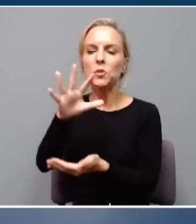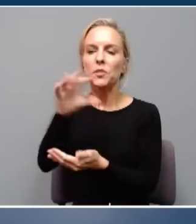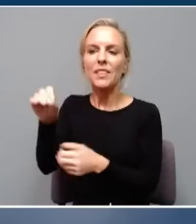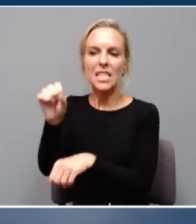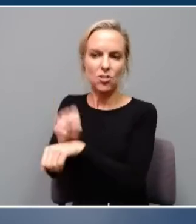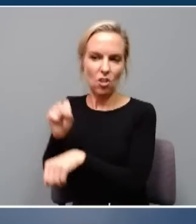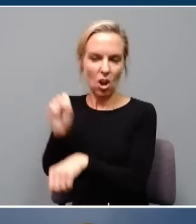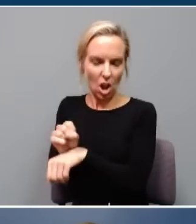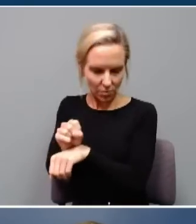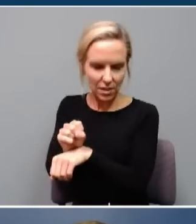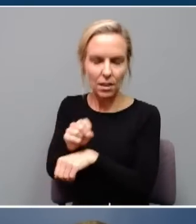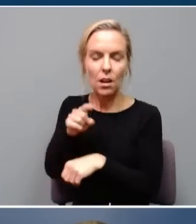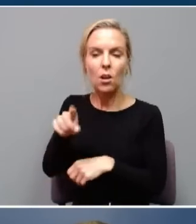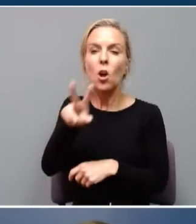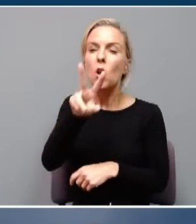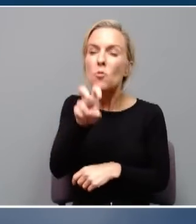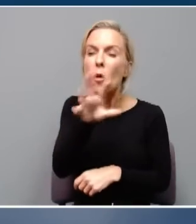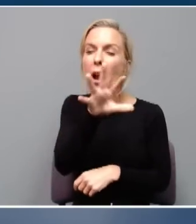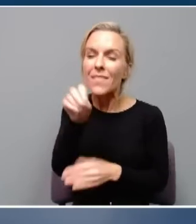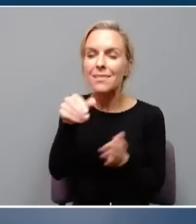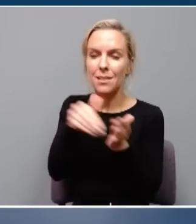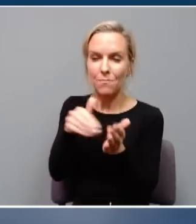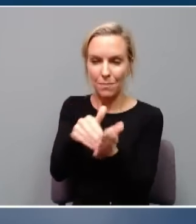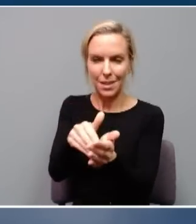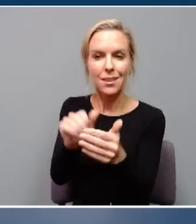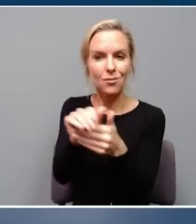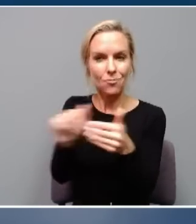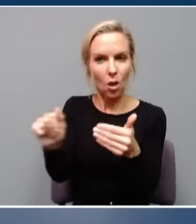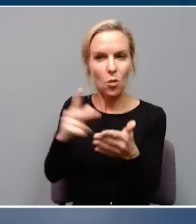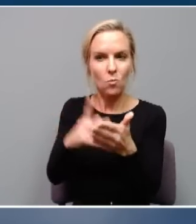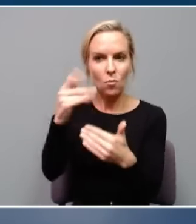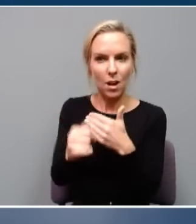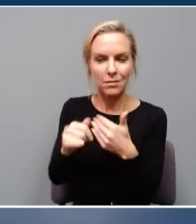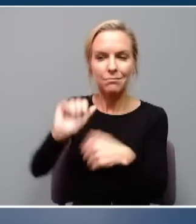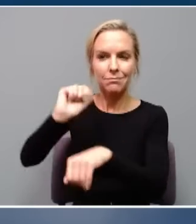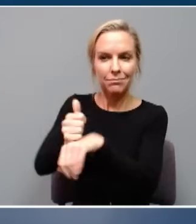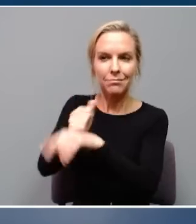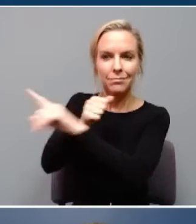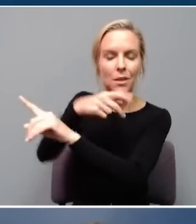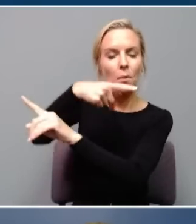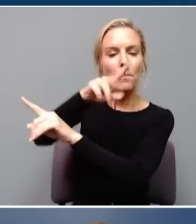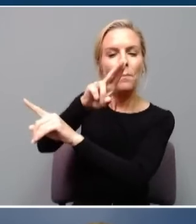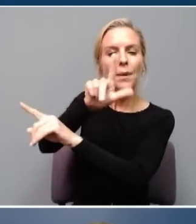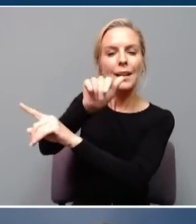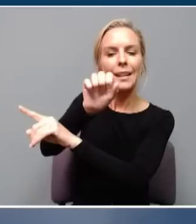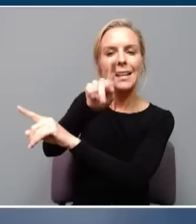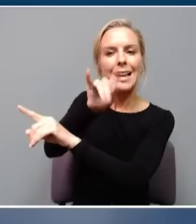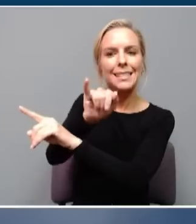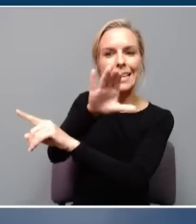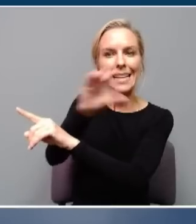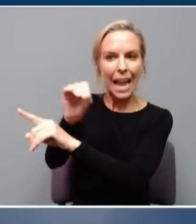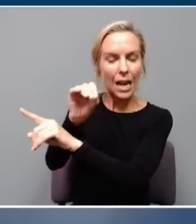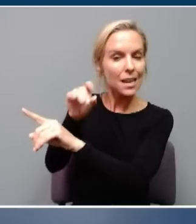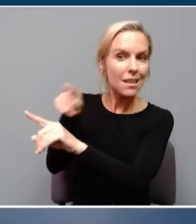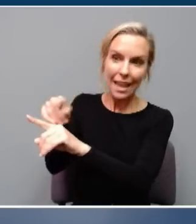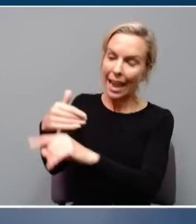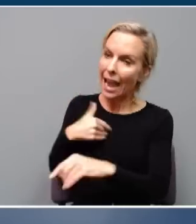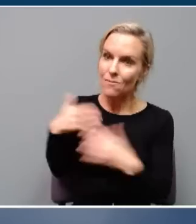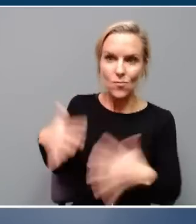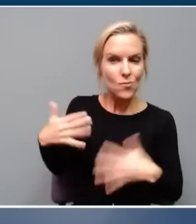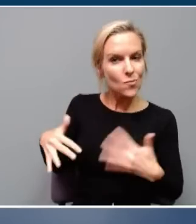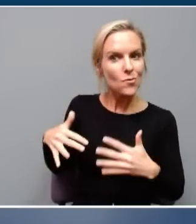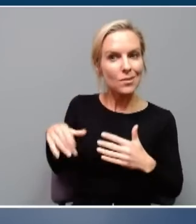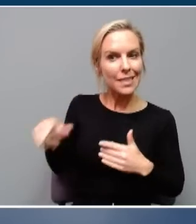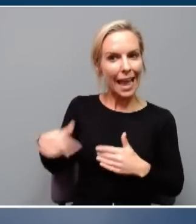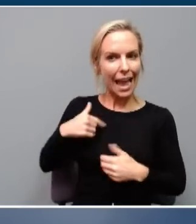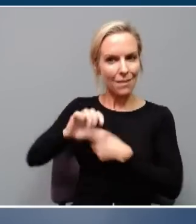million development project in Pulaski County. Talk about a backstory. So the founders of this bourbon